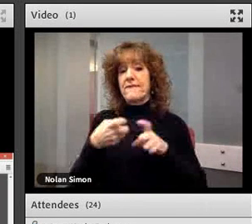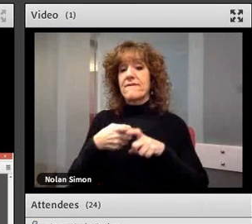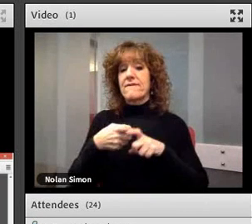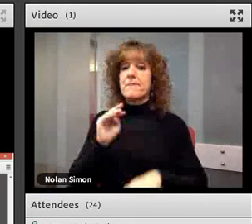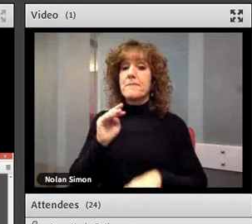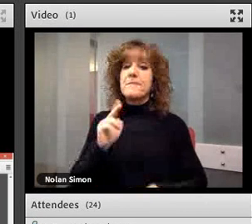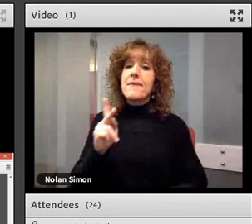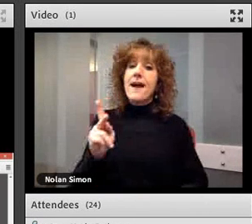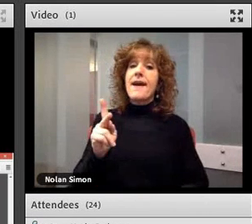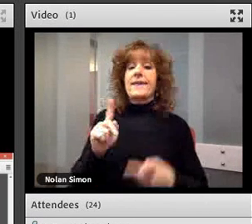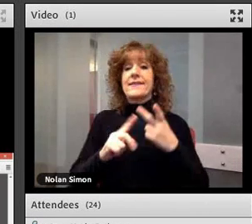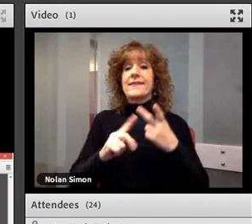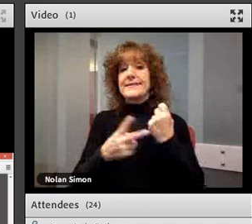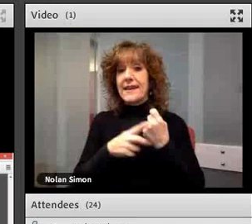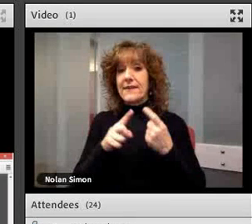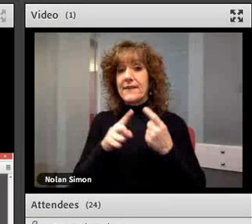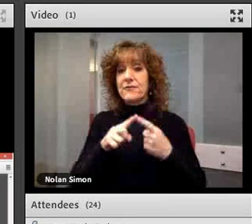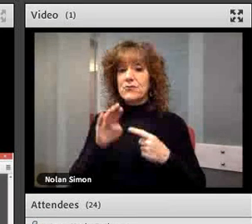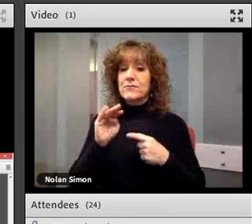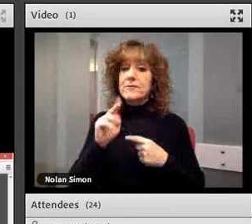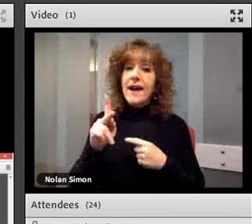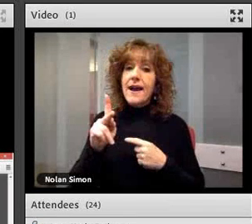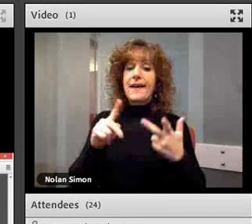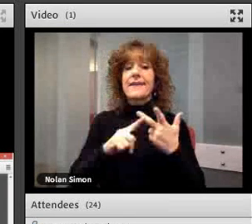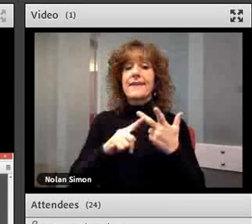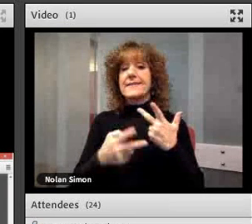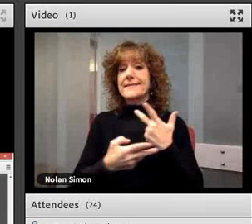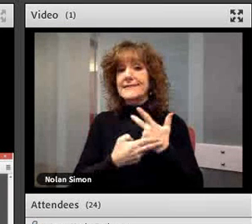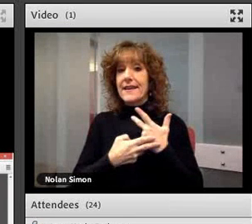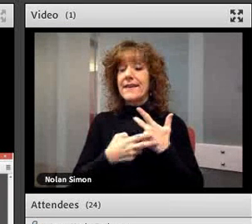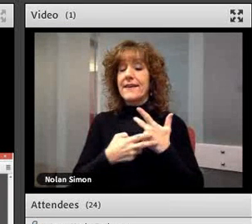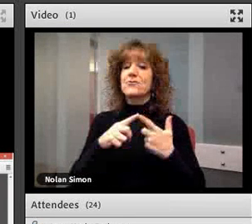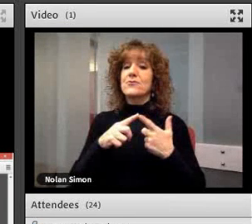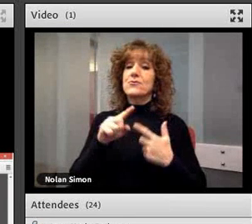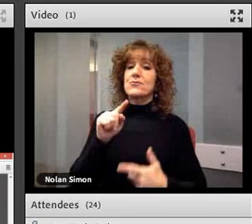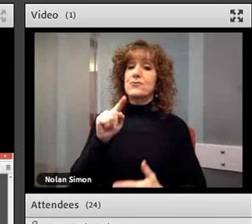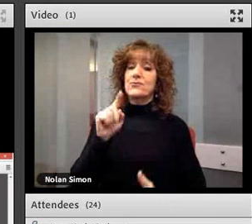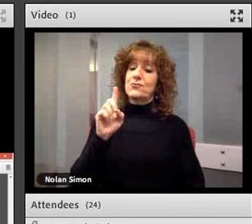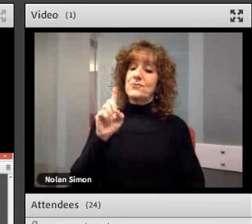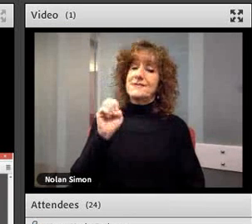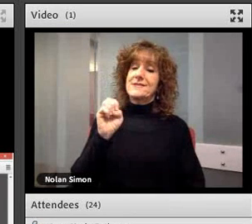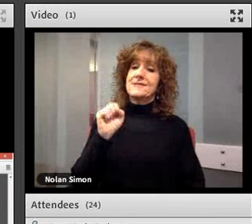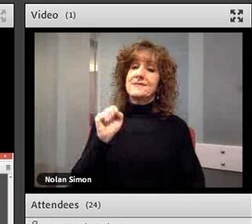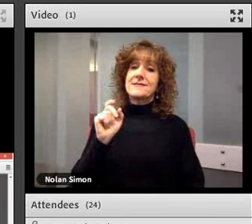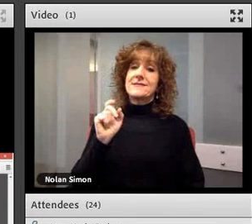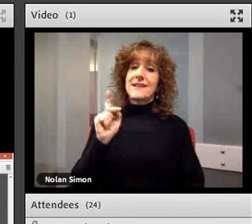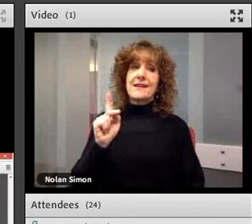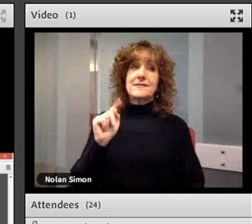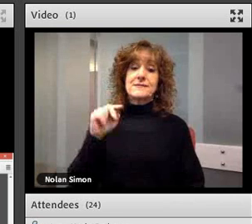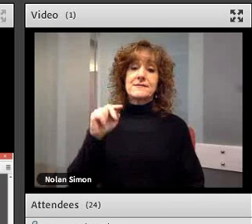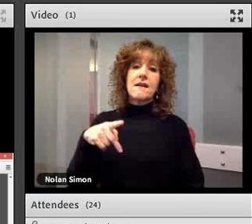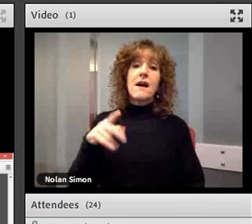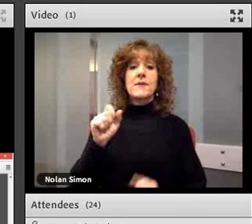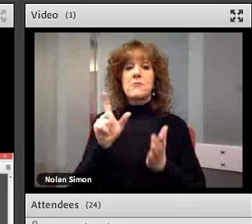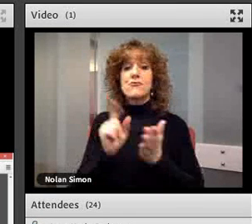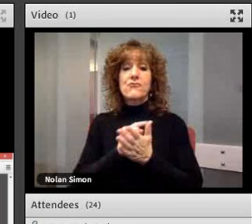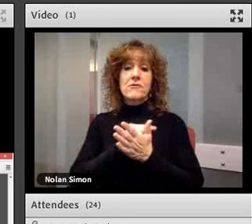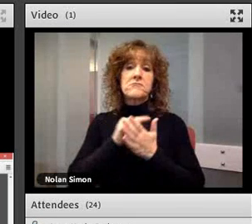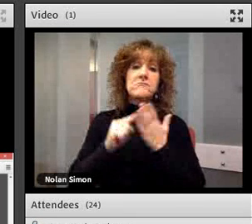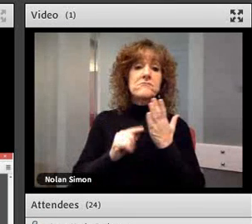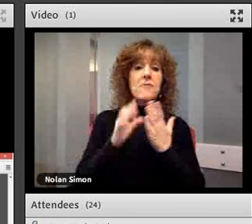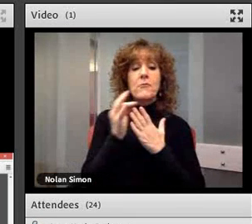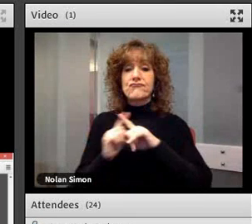can save to your bank. You can save to your desktop. Okay, so you can print. So you have different options. So